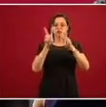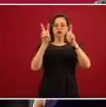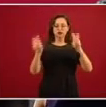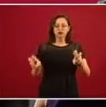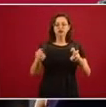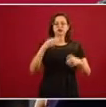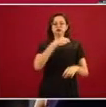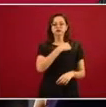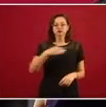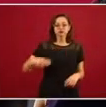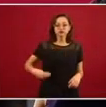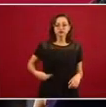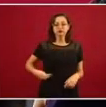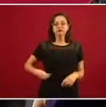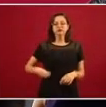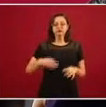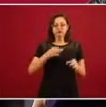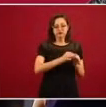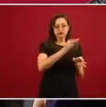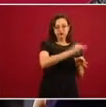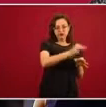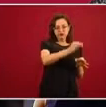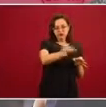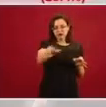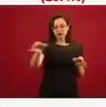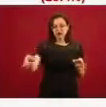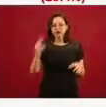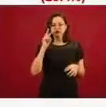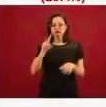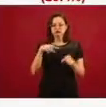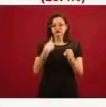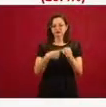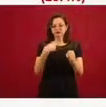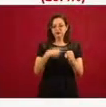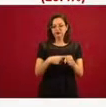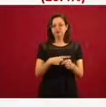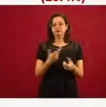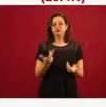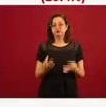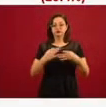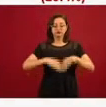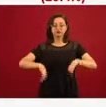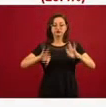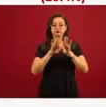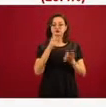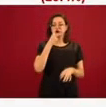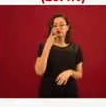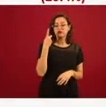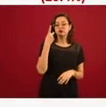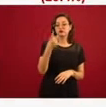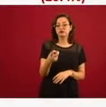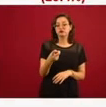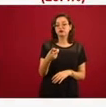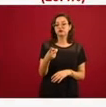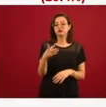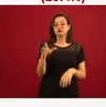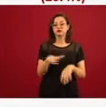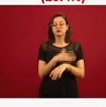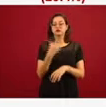more specific distribution of the case occurrence per municipality. This is important